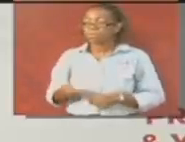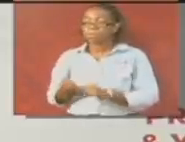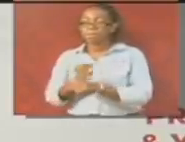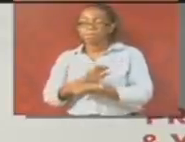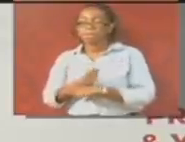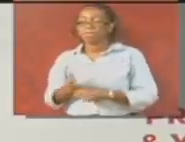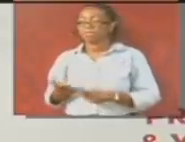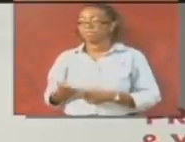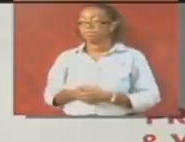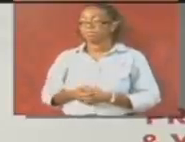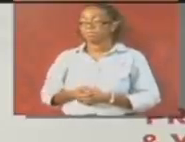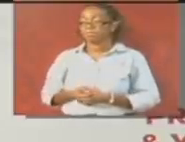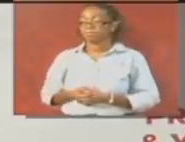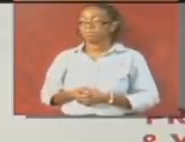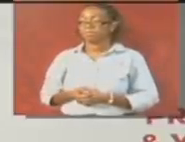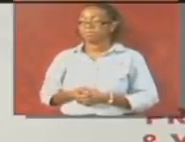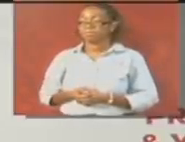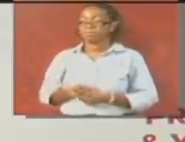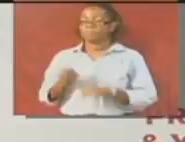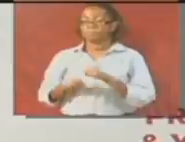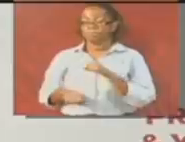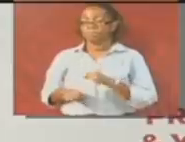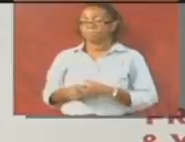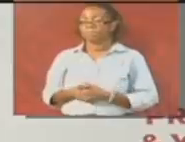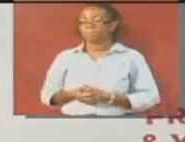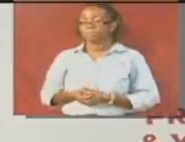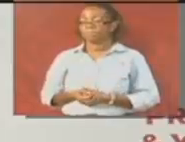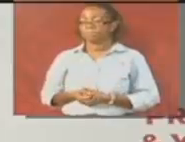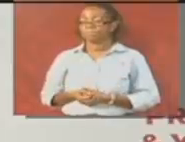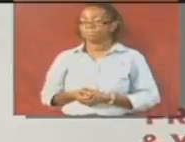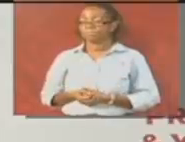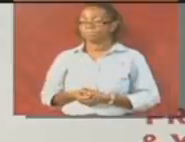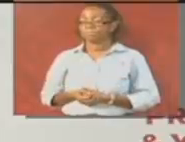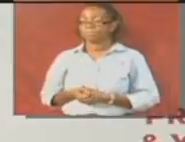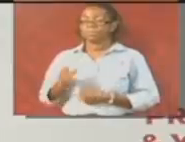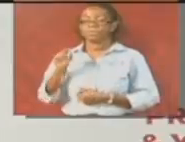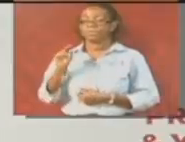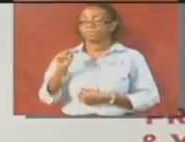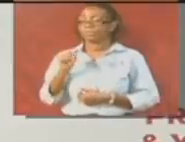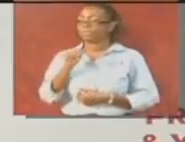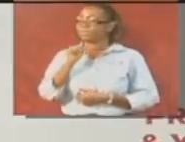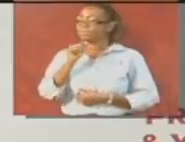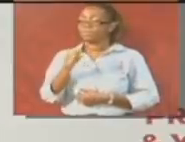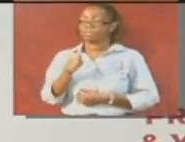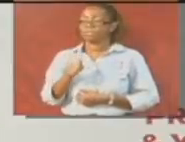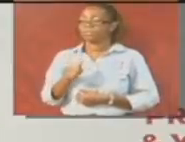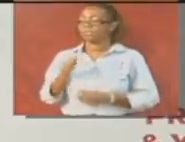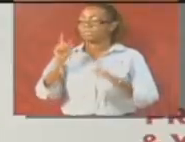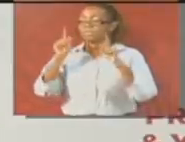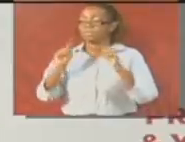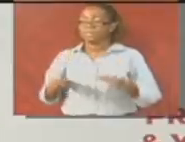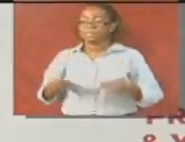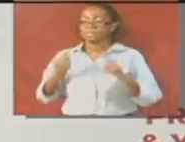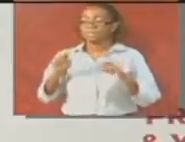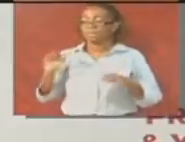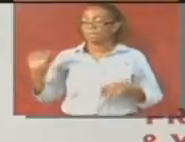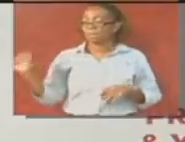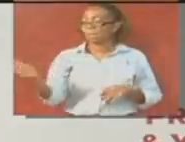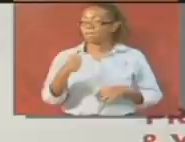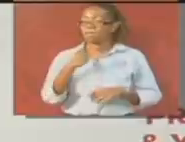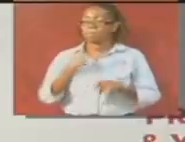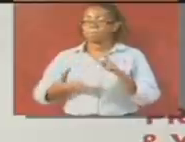question is no, all positives cannot yet be tested for variants of concern, but the appropriate